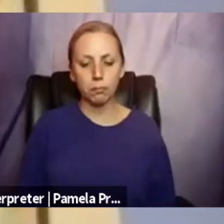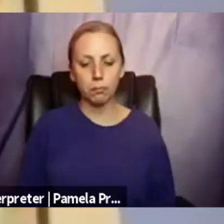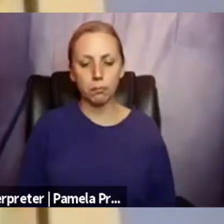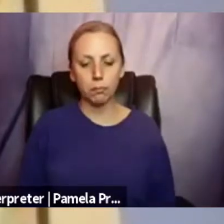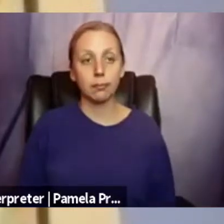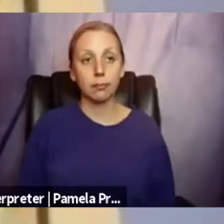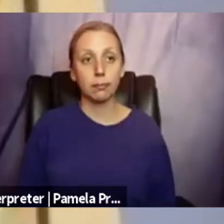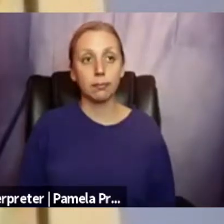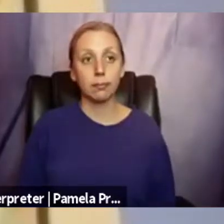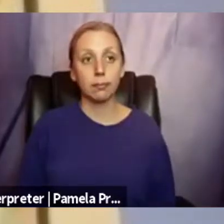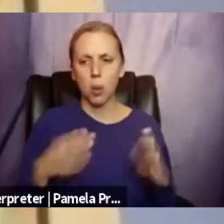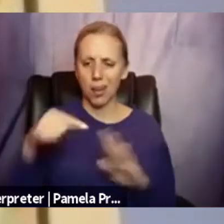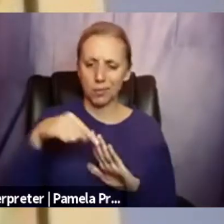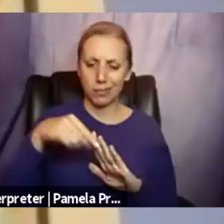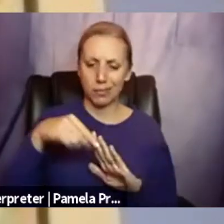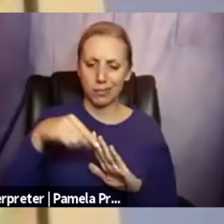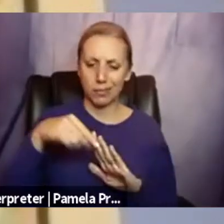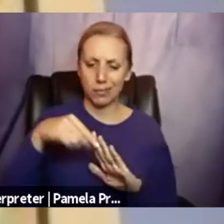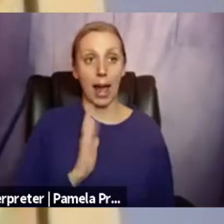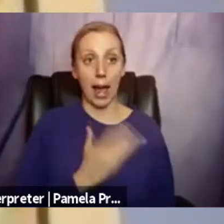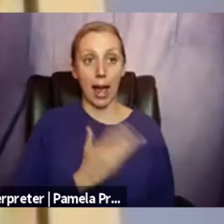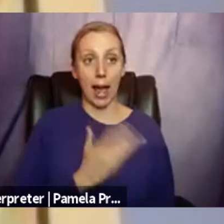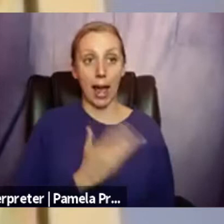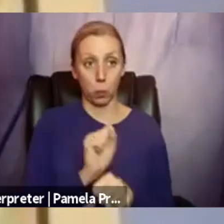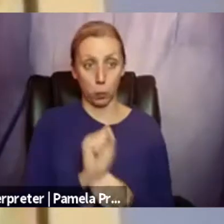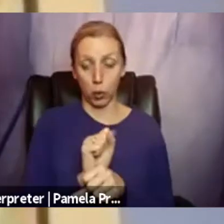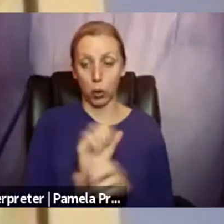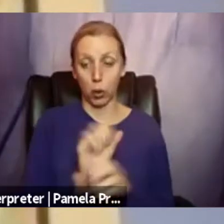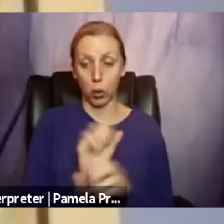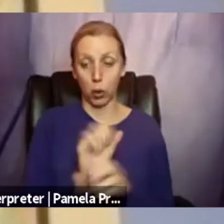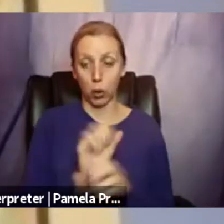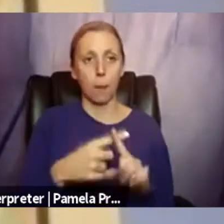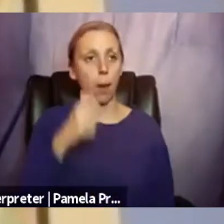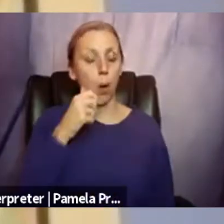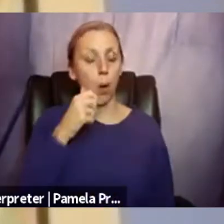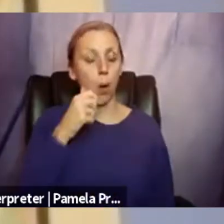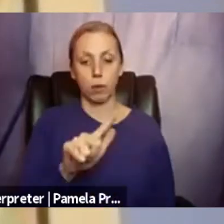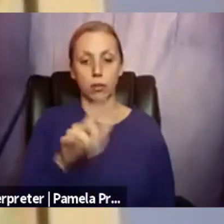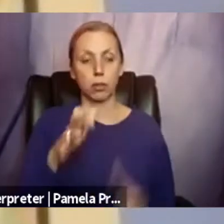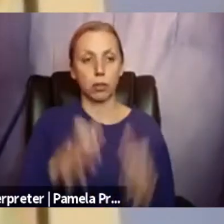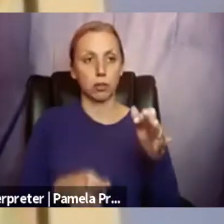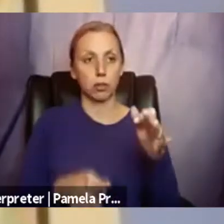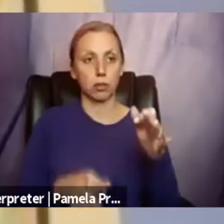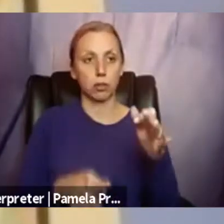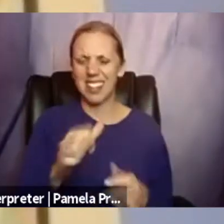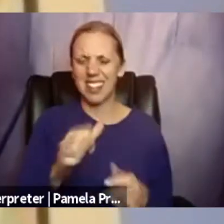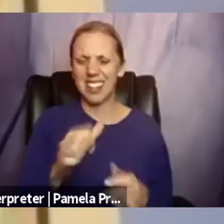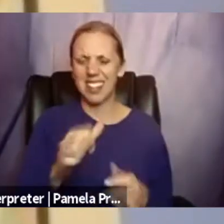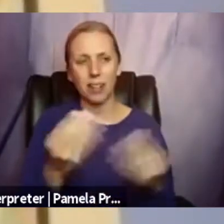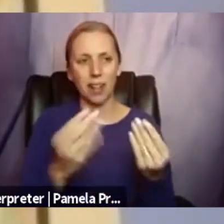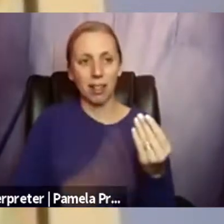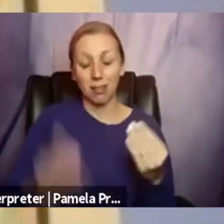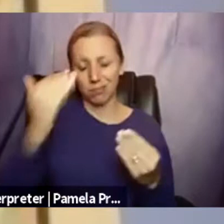As a way of deepening our work and learning in racial justice, we regularly practice land acknowledgements at meetings and public